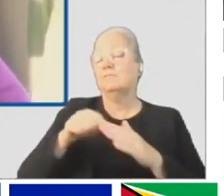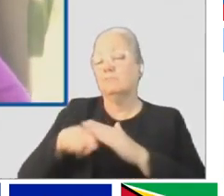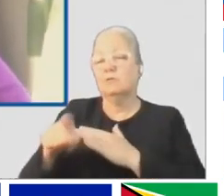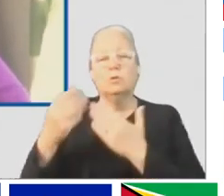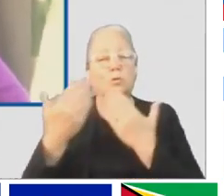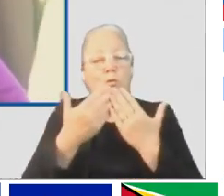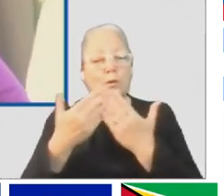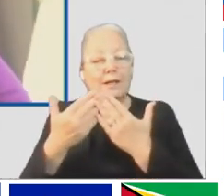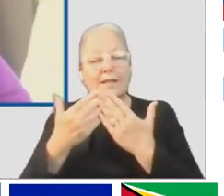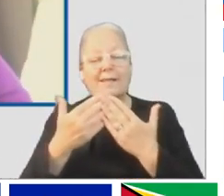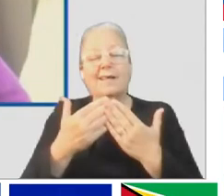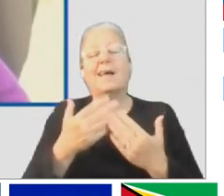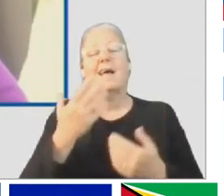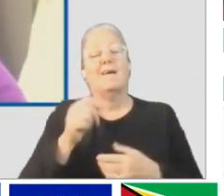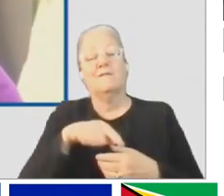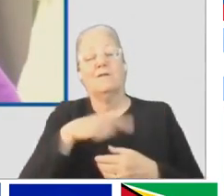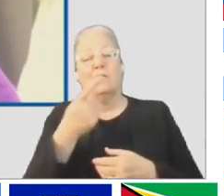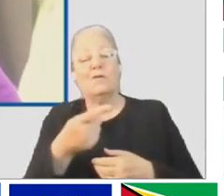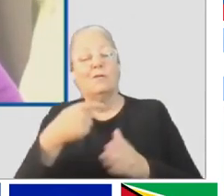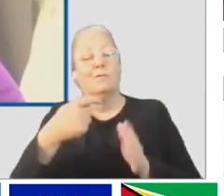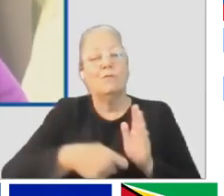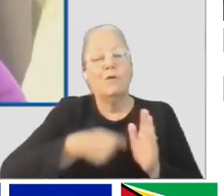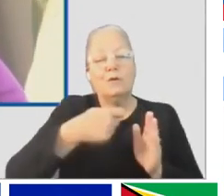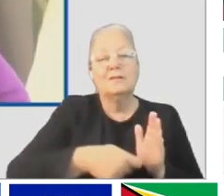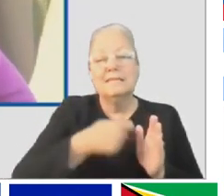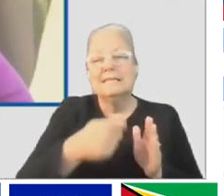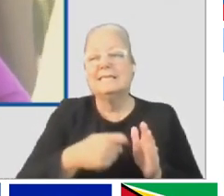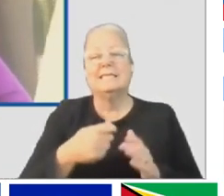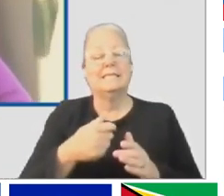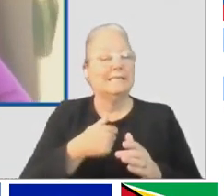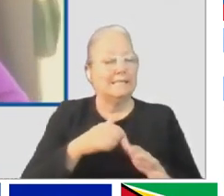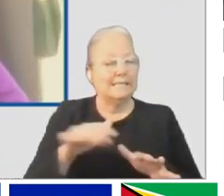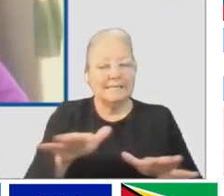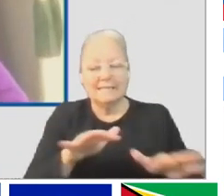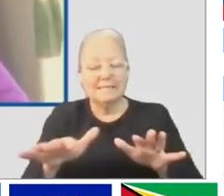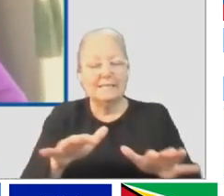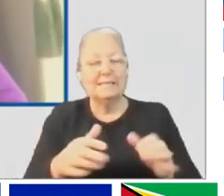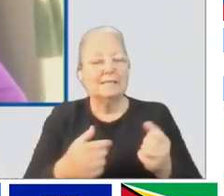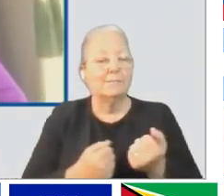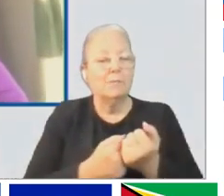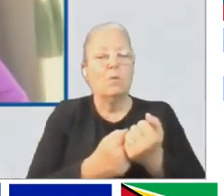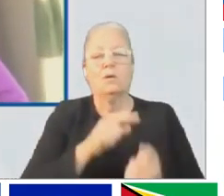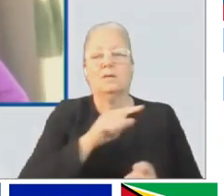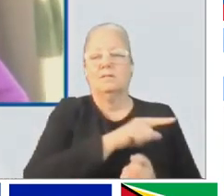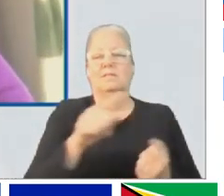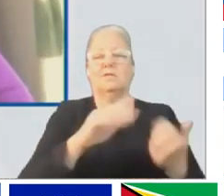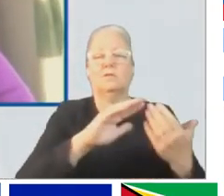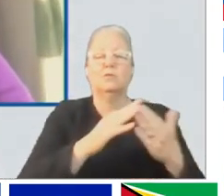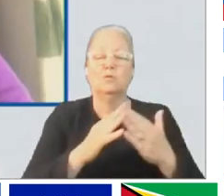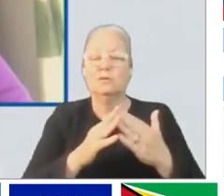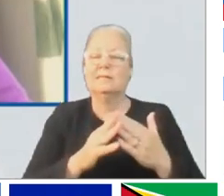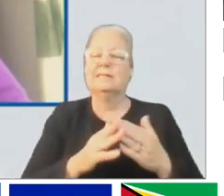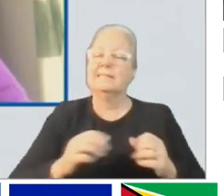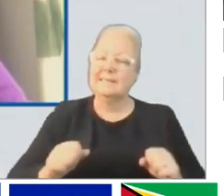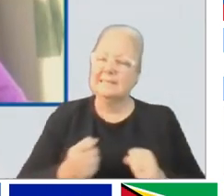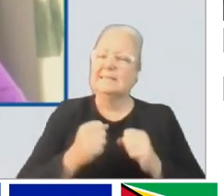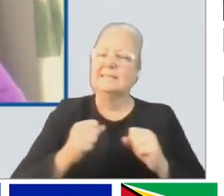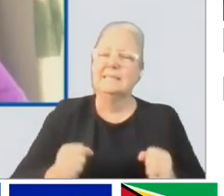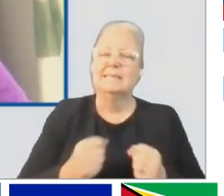projects, identifying communities. We can support looking at building the community resilience. So we have to continue that